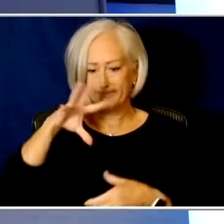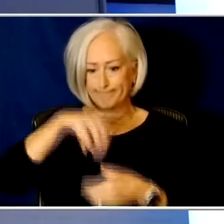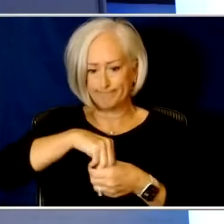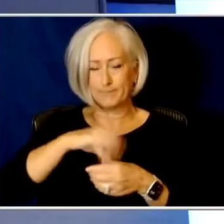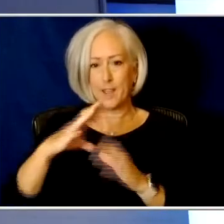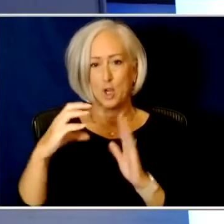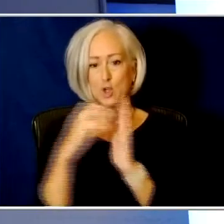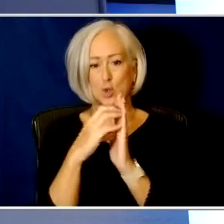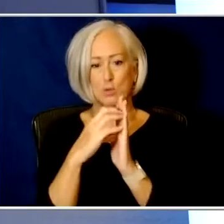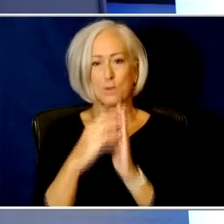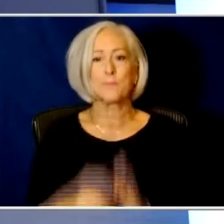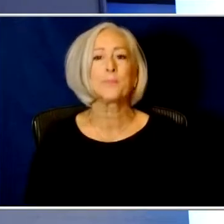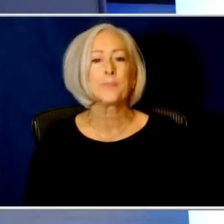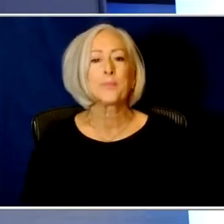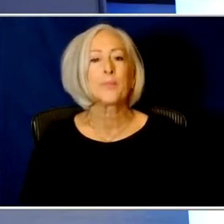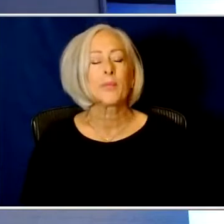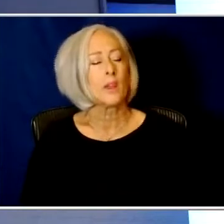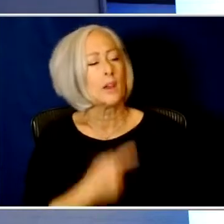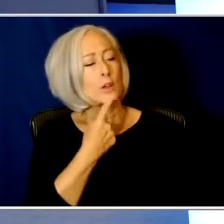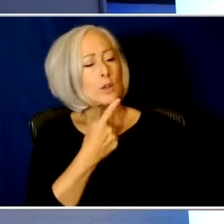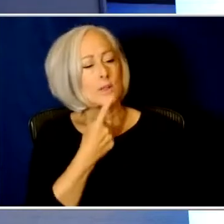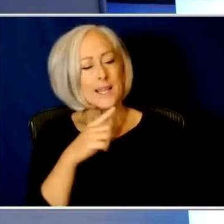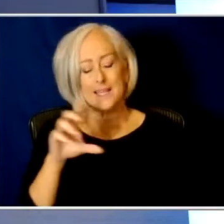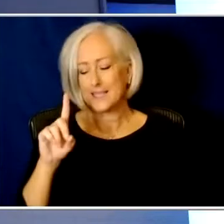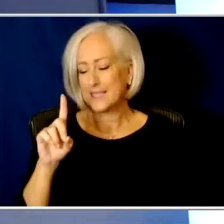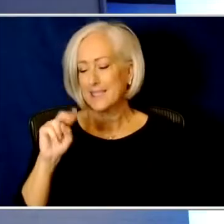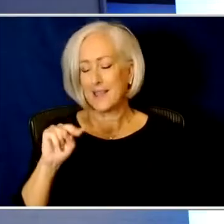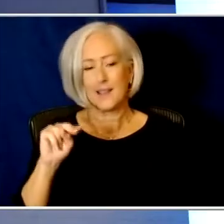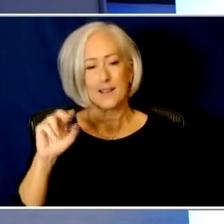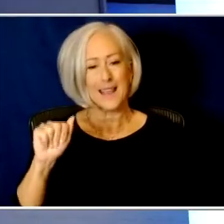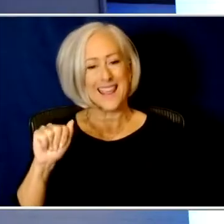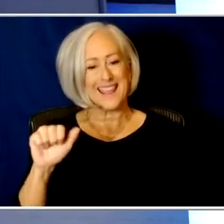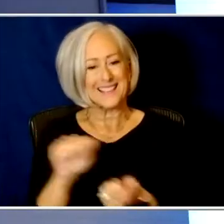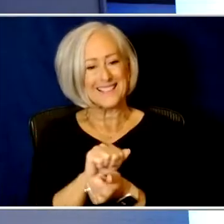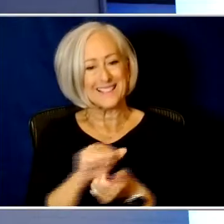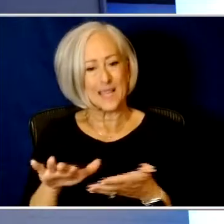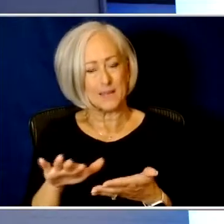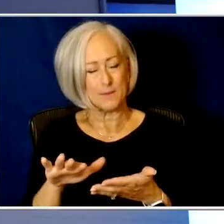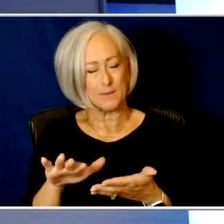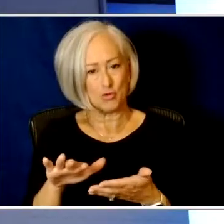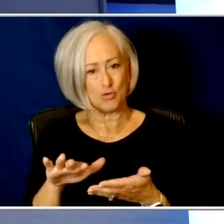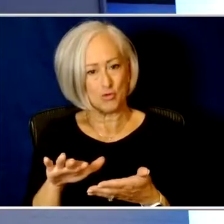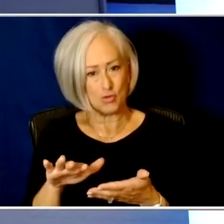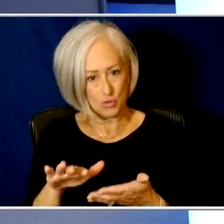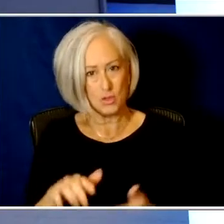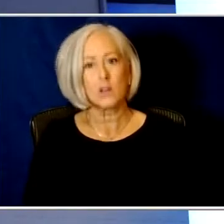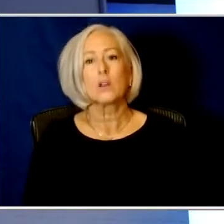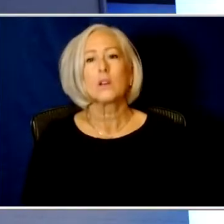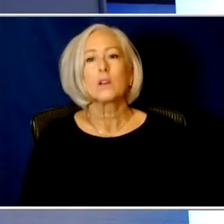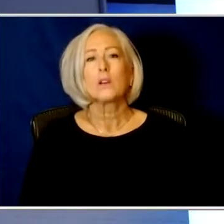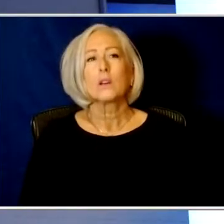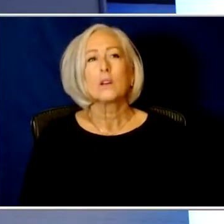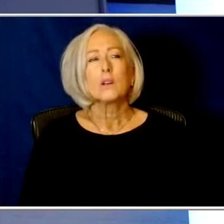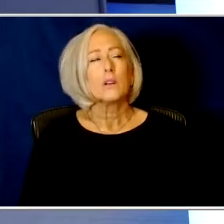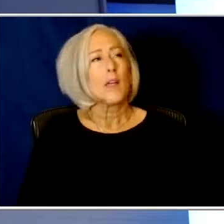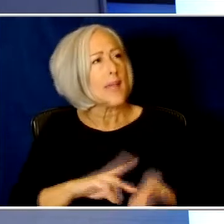want to come back to. You talked about DNA damage. And it's kind of like, is that where diet